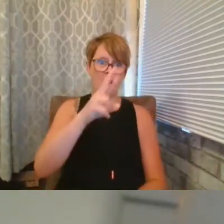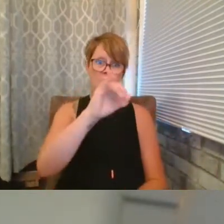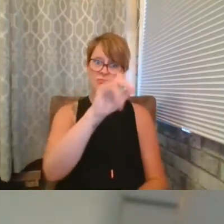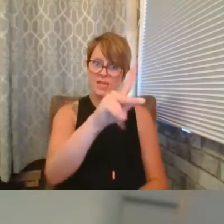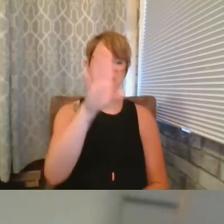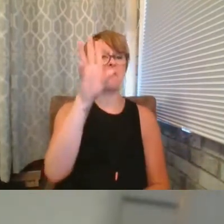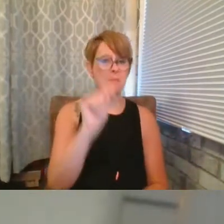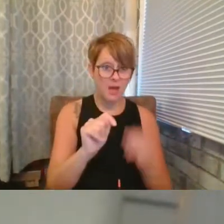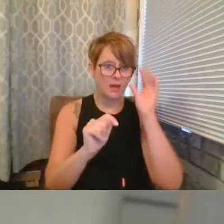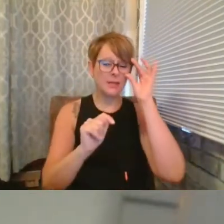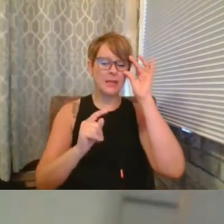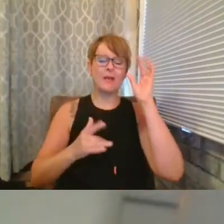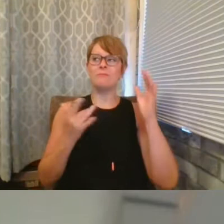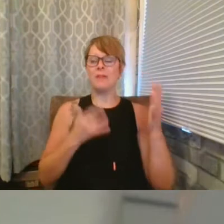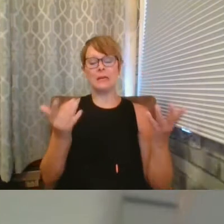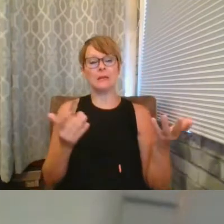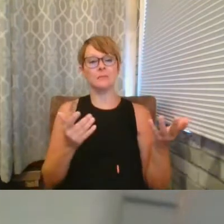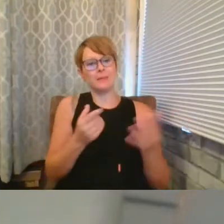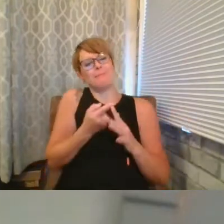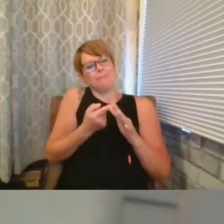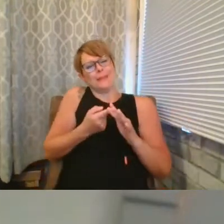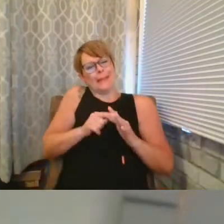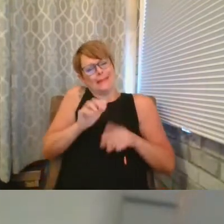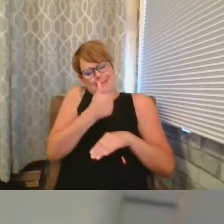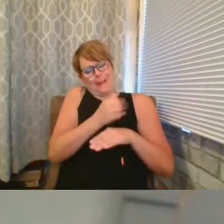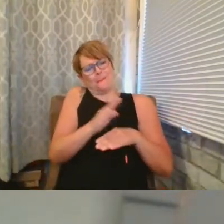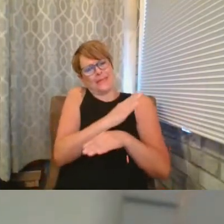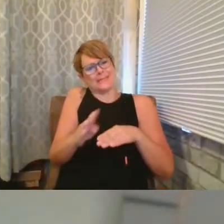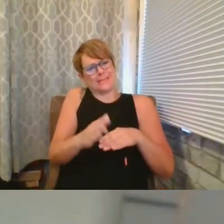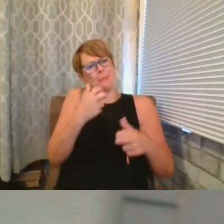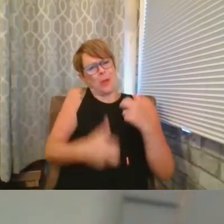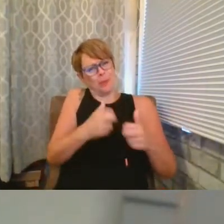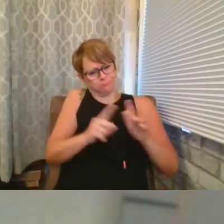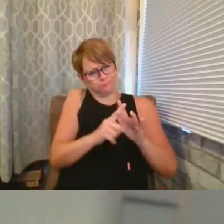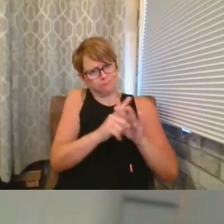start. Initial stages, there is a lot of problems, but I think